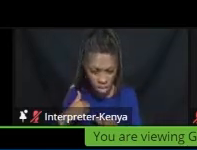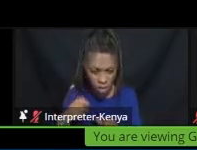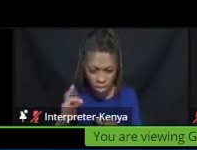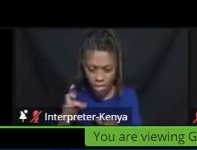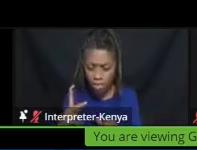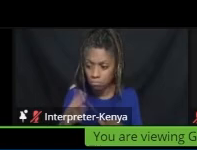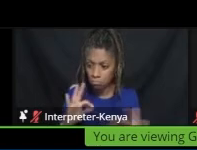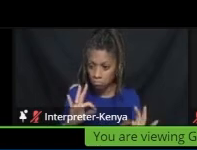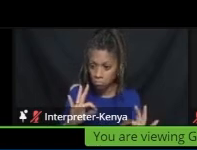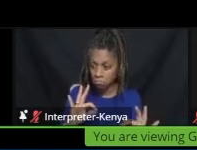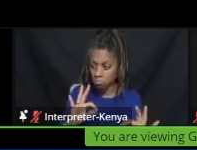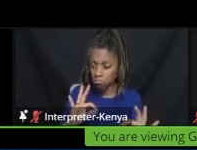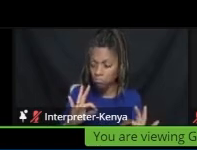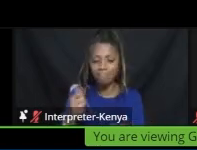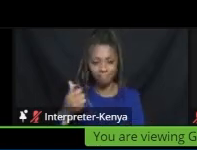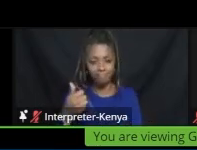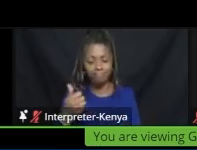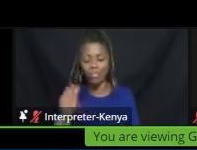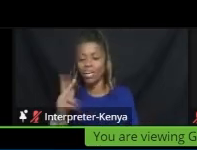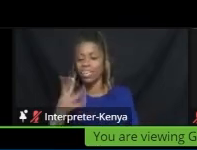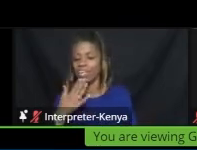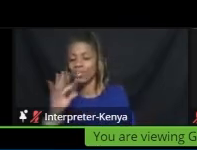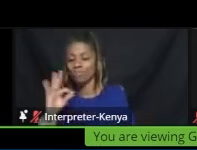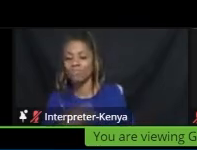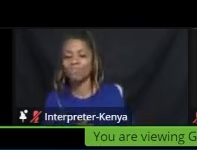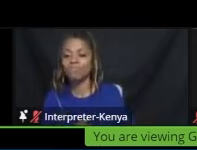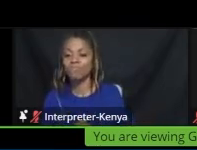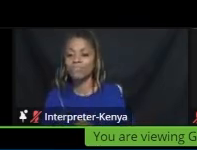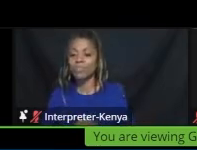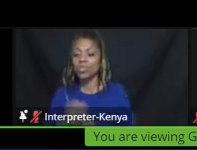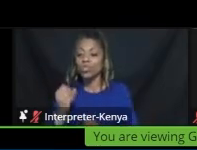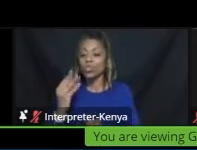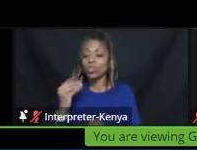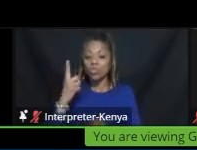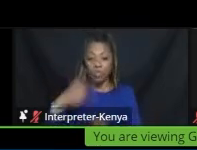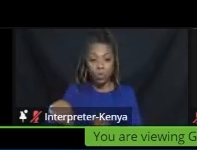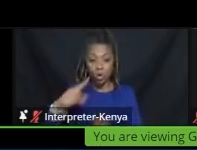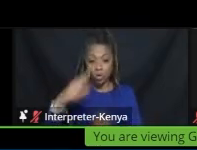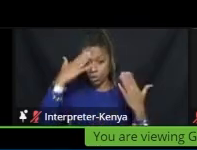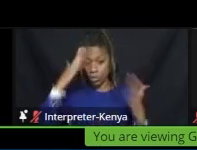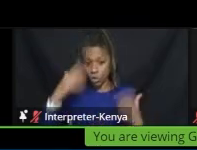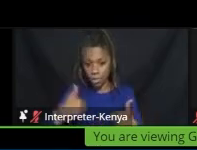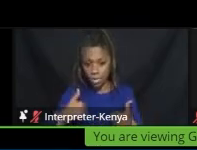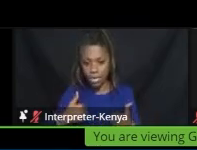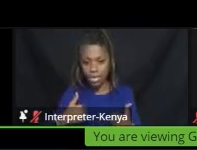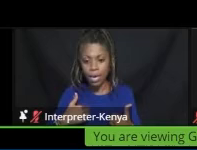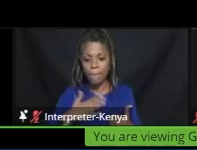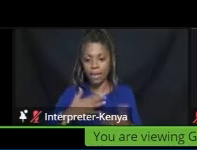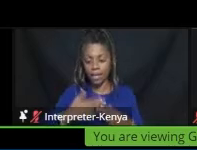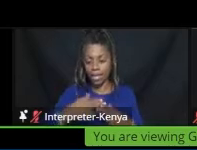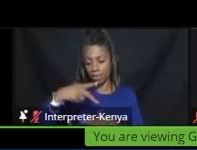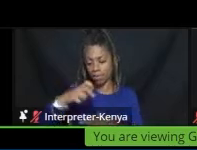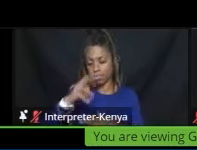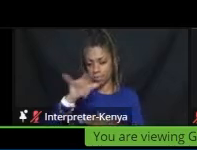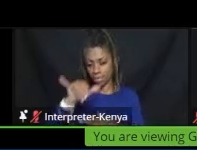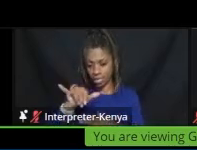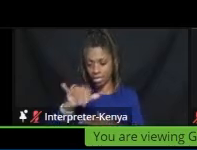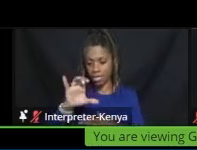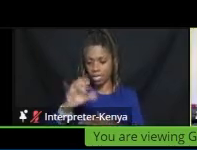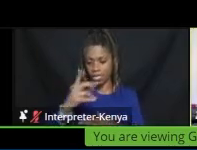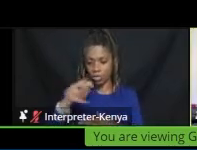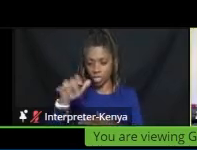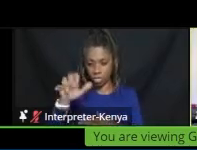good. Great, thanks. So for those of you who don't know me, I am Penny Christian. I'm one of your family